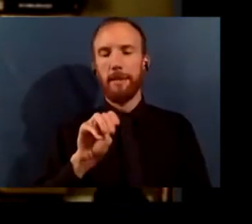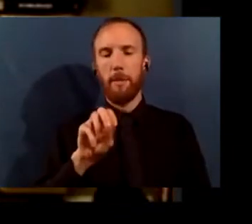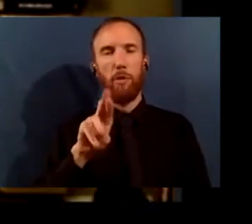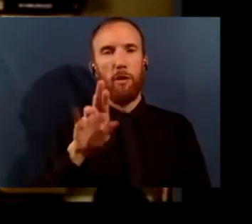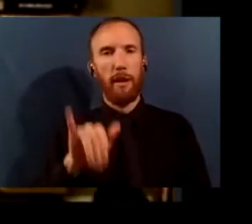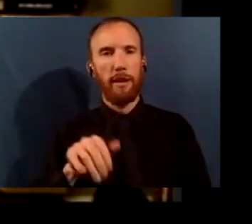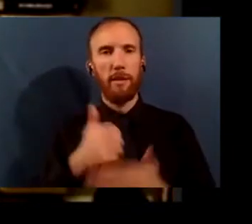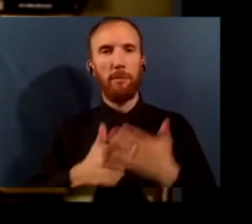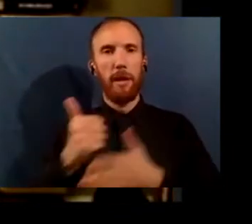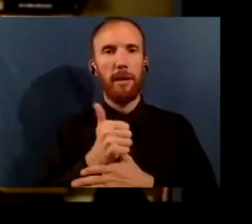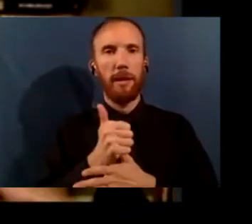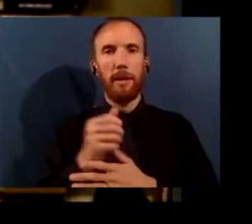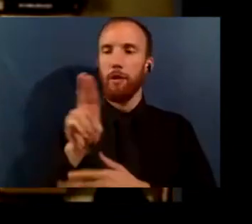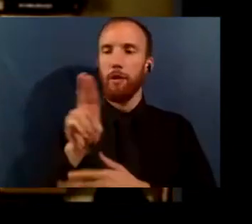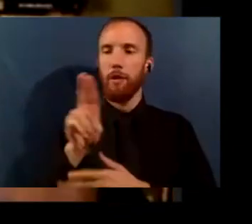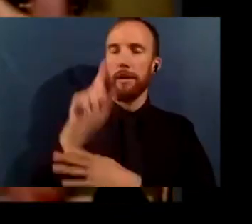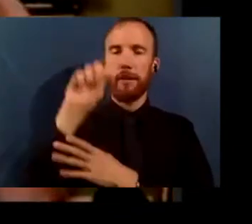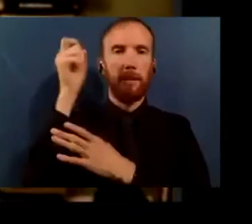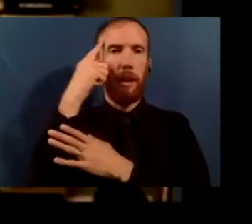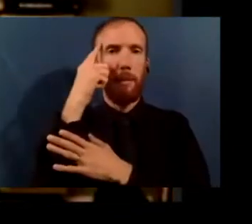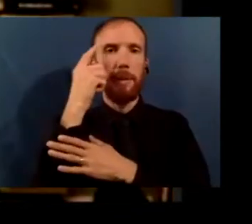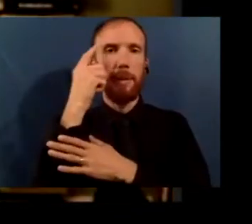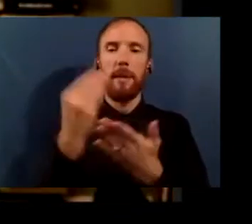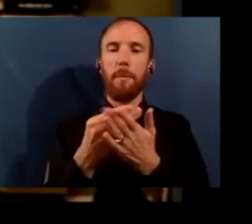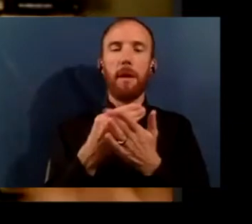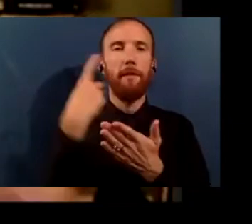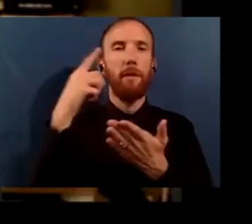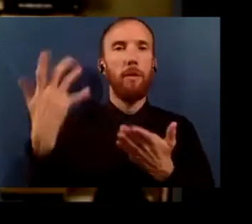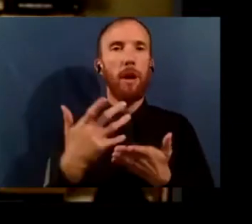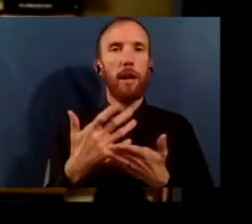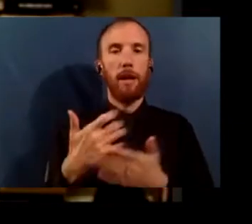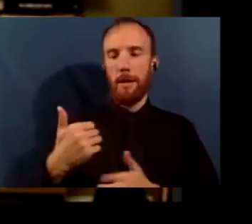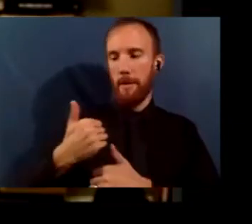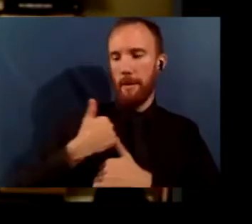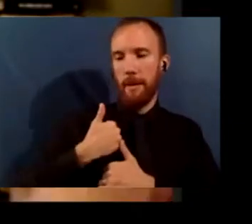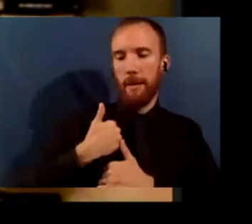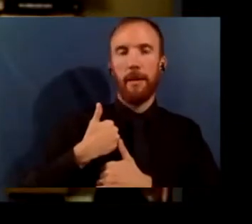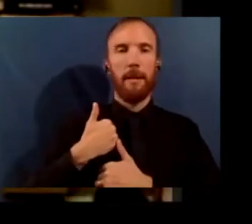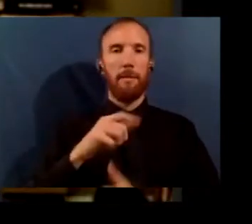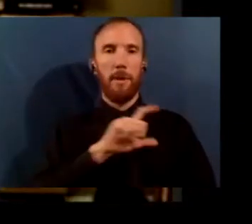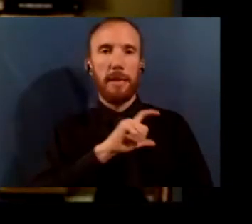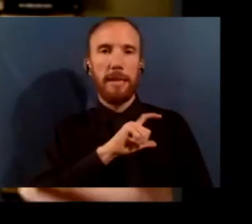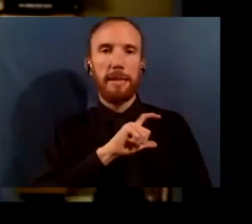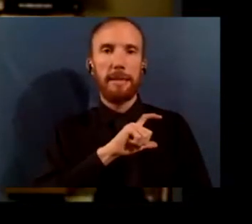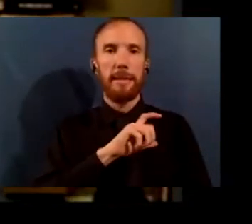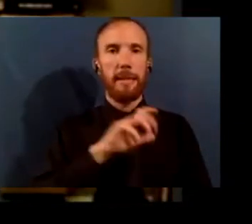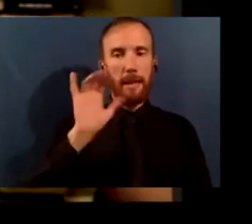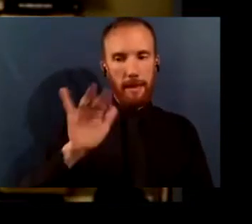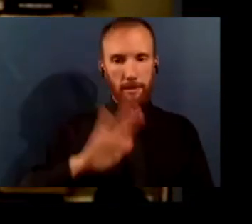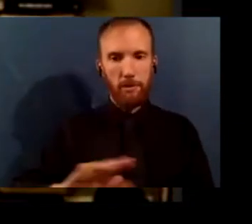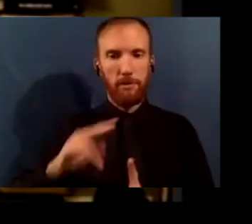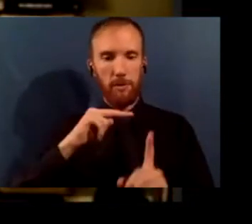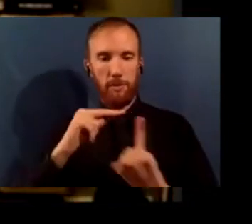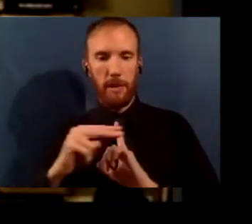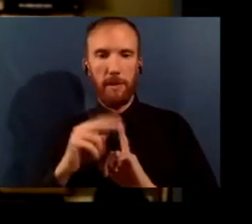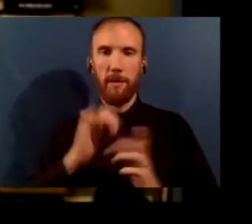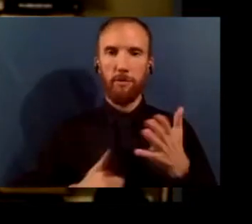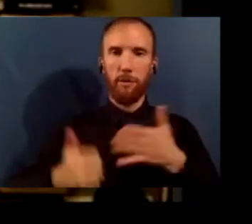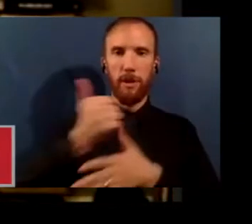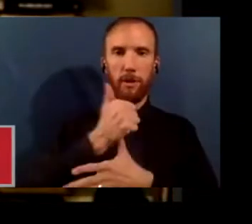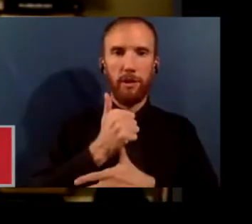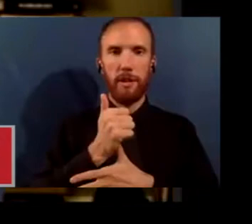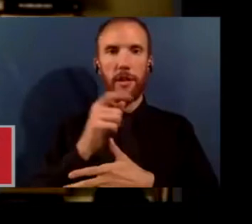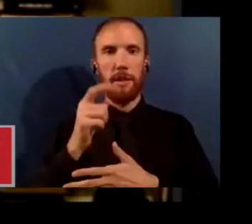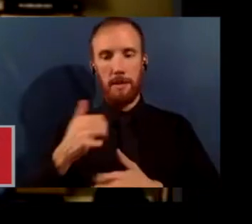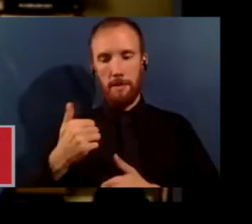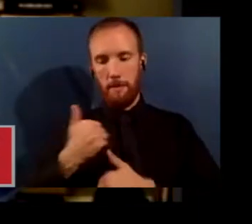your policing and so on. Therefore, you are a militaristic, repressive. That's your morality. You're militaristic and repressive. You